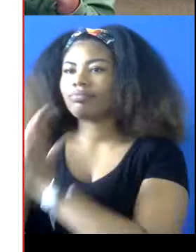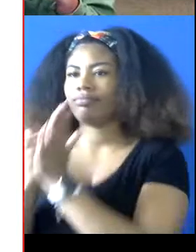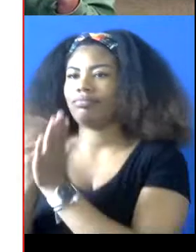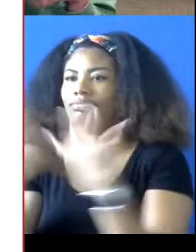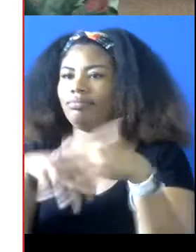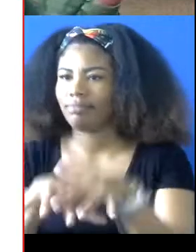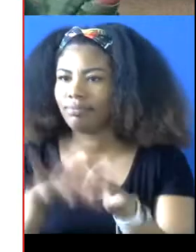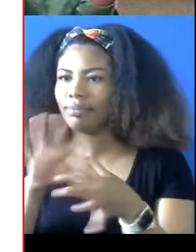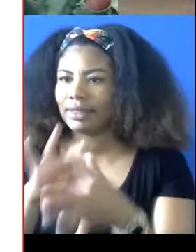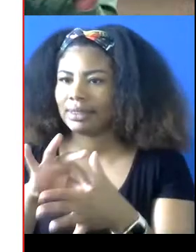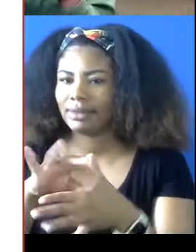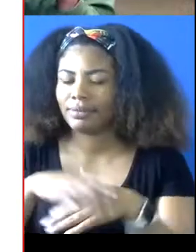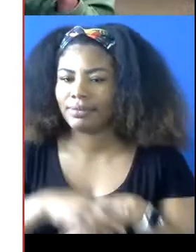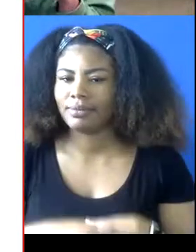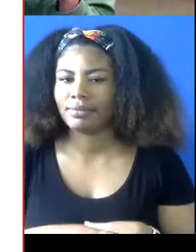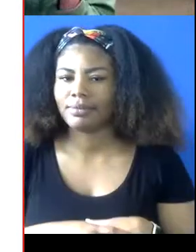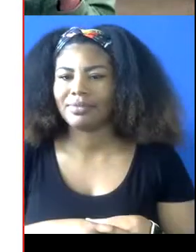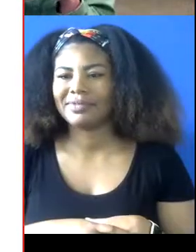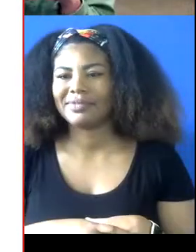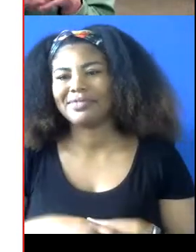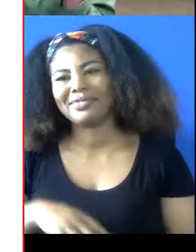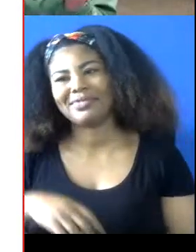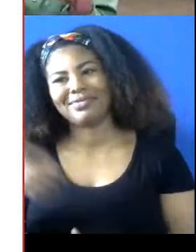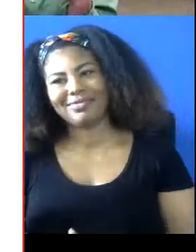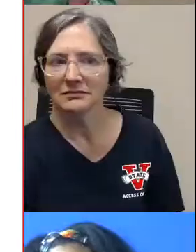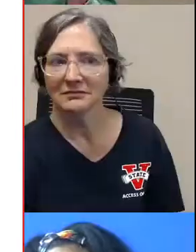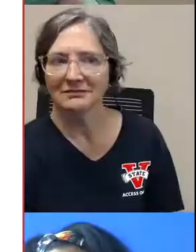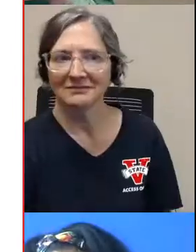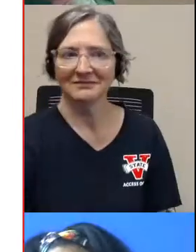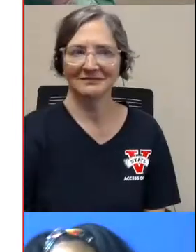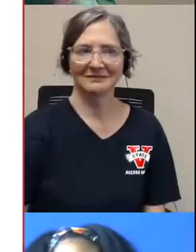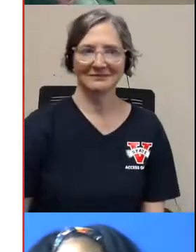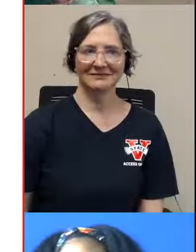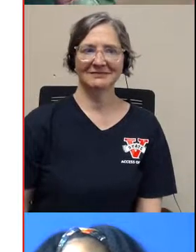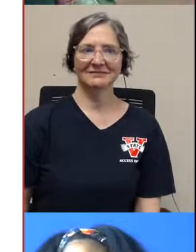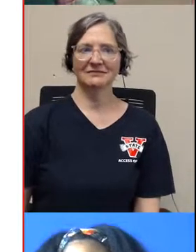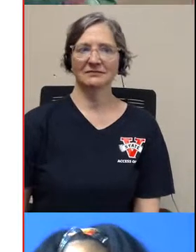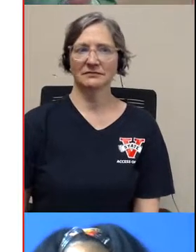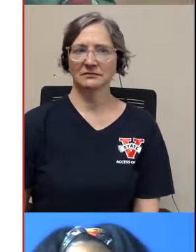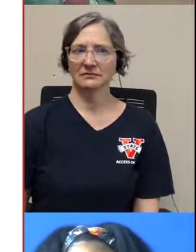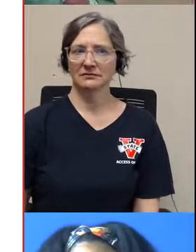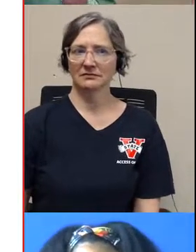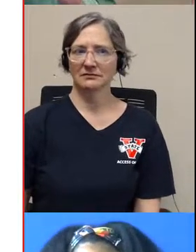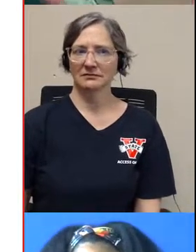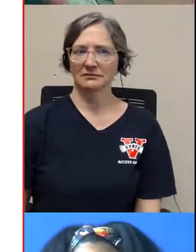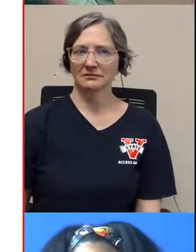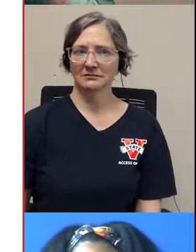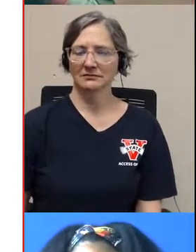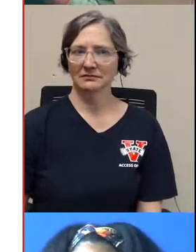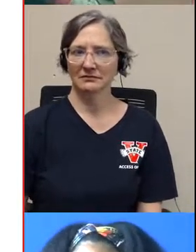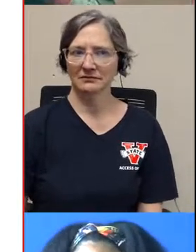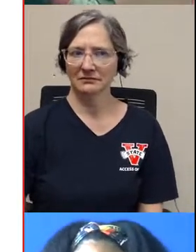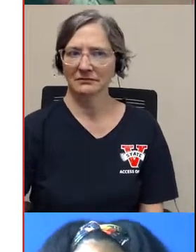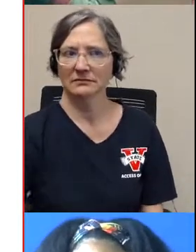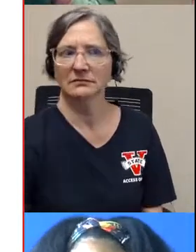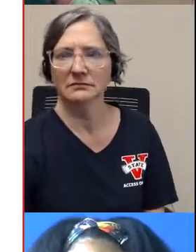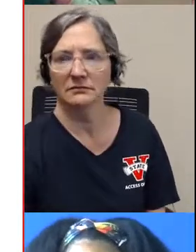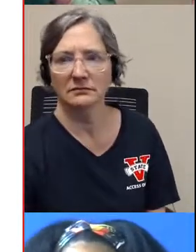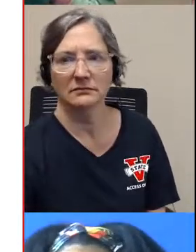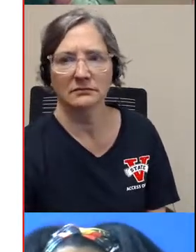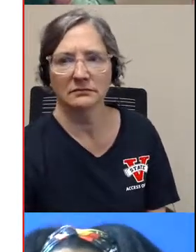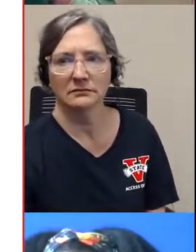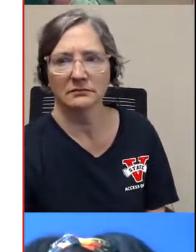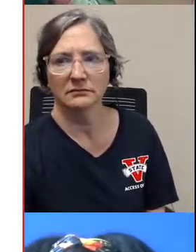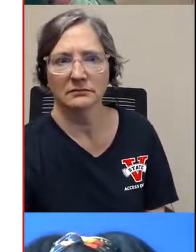So, my colleagues over here tease me a lot because I love this graphic, and one that I use in lesson